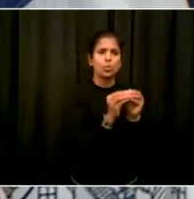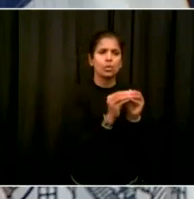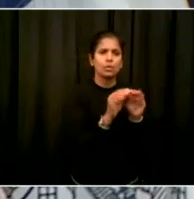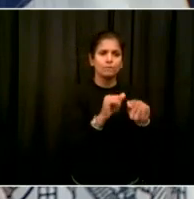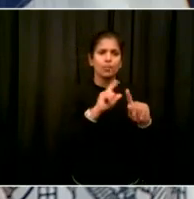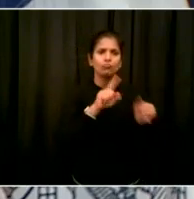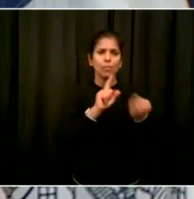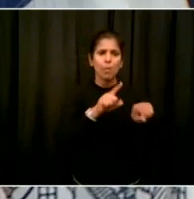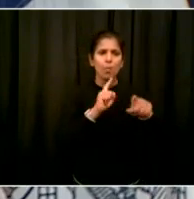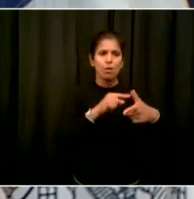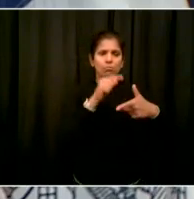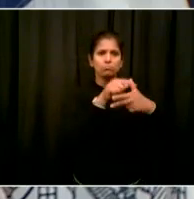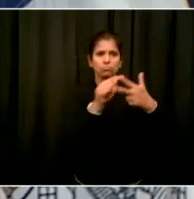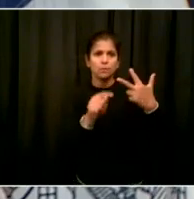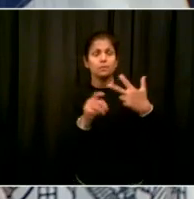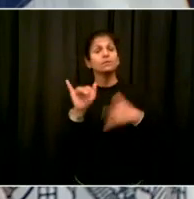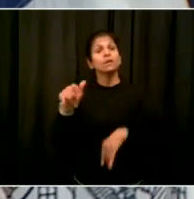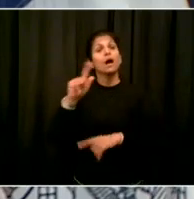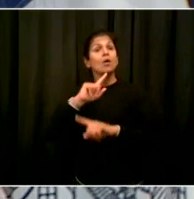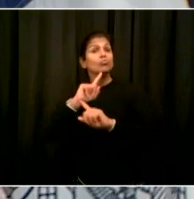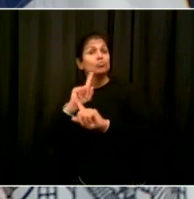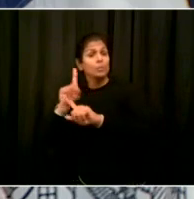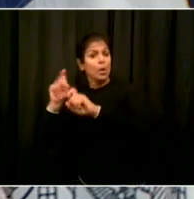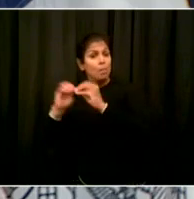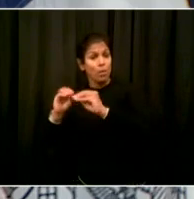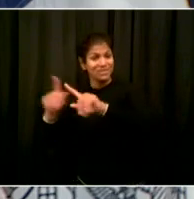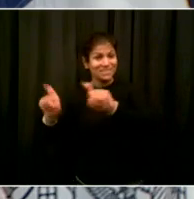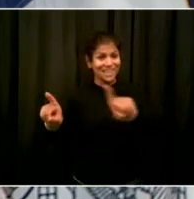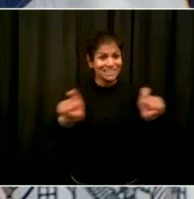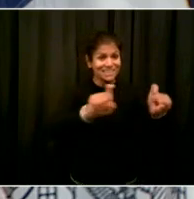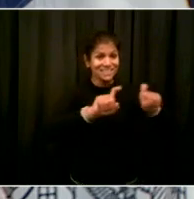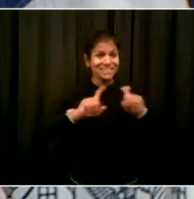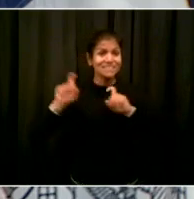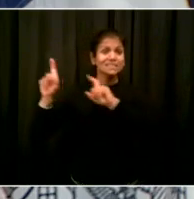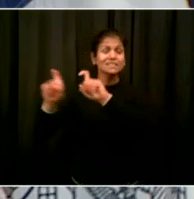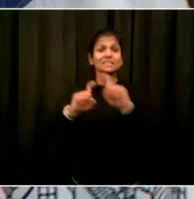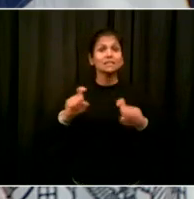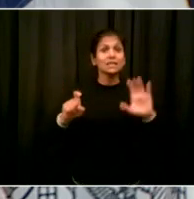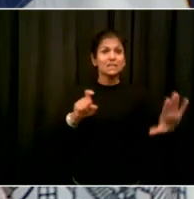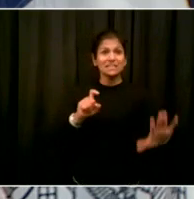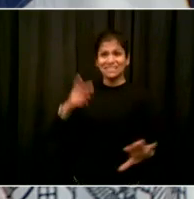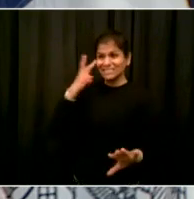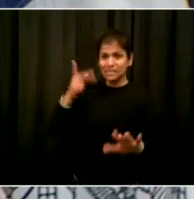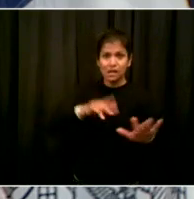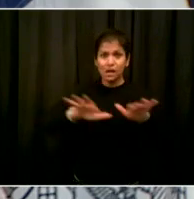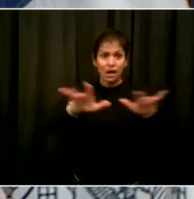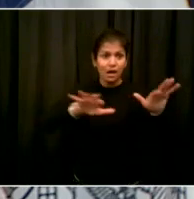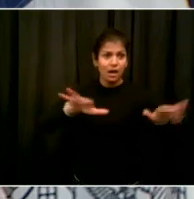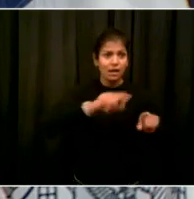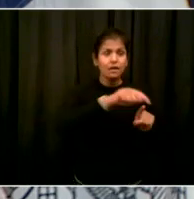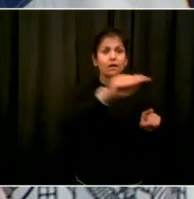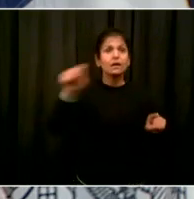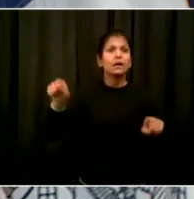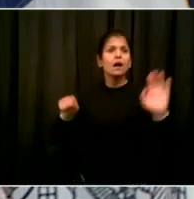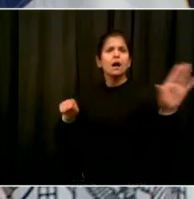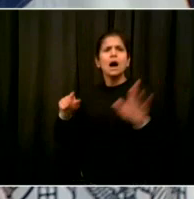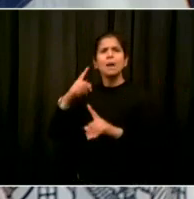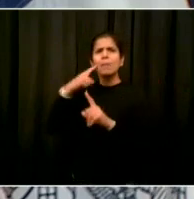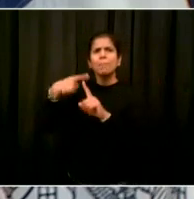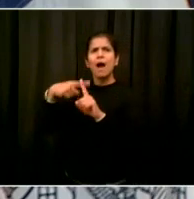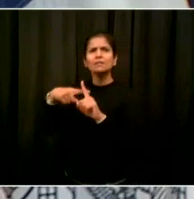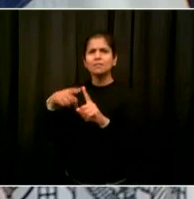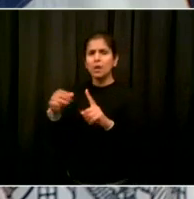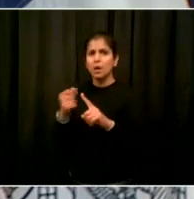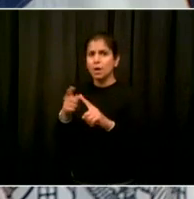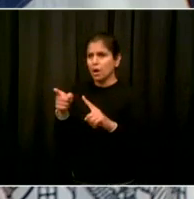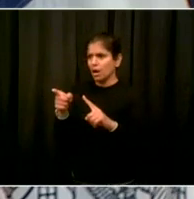higher positivity level than the rest of the city. So that is some of it for sure. Then there's the bigger worries. Everyone who's traveling here, and that's why we really